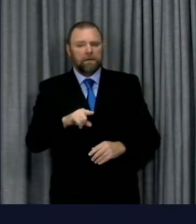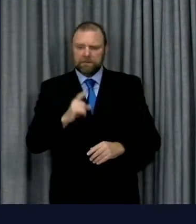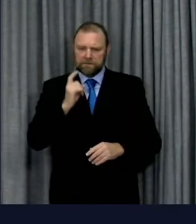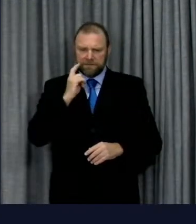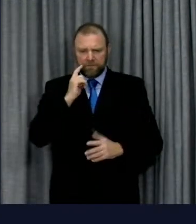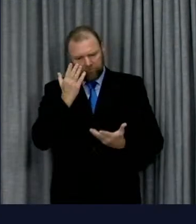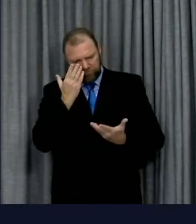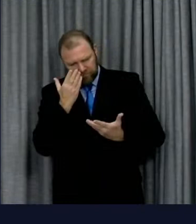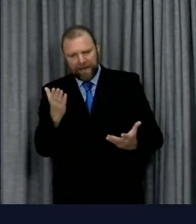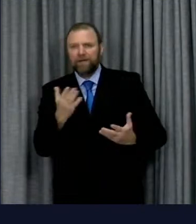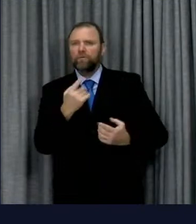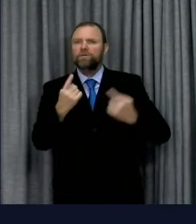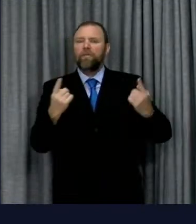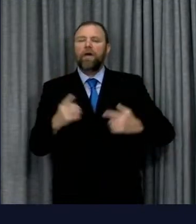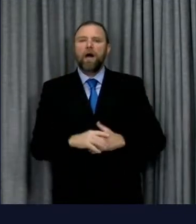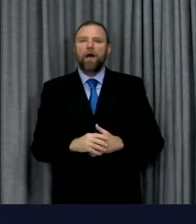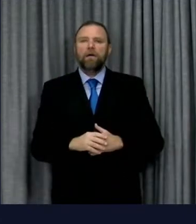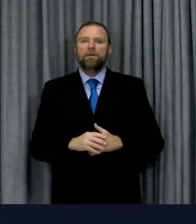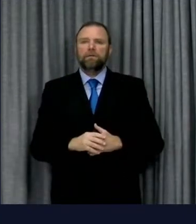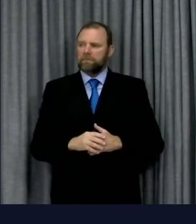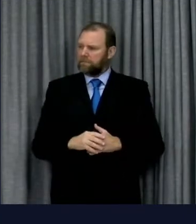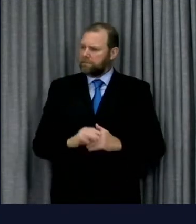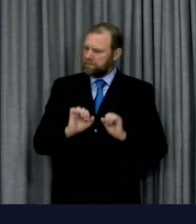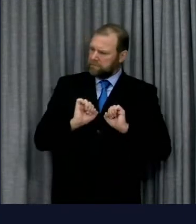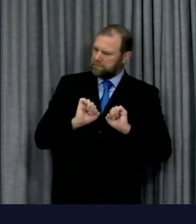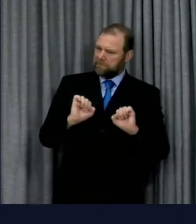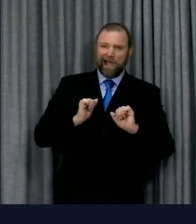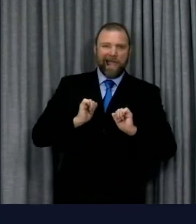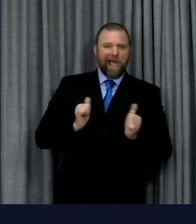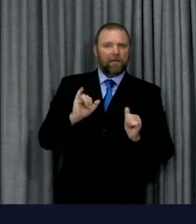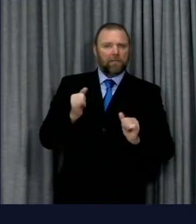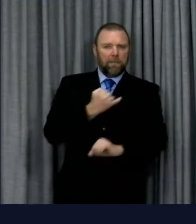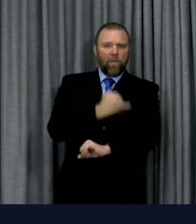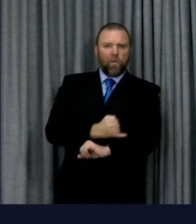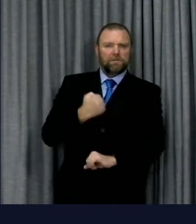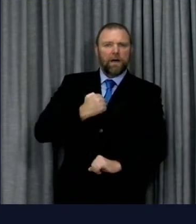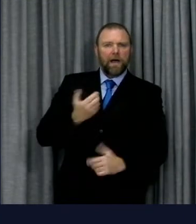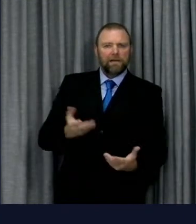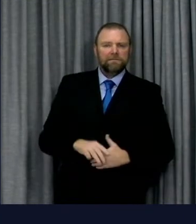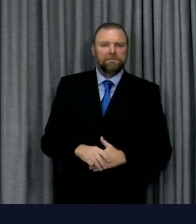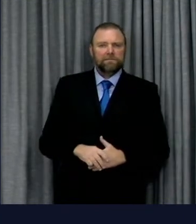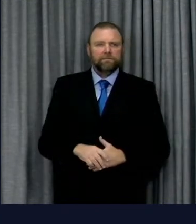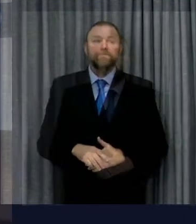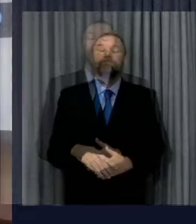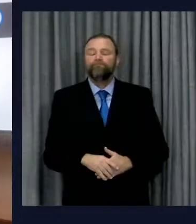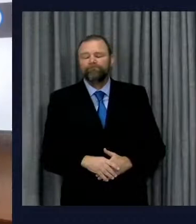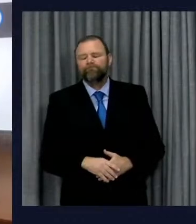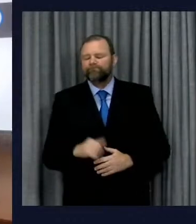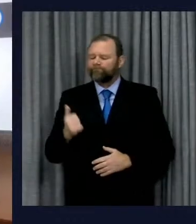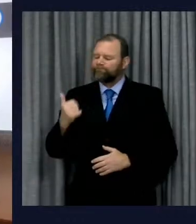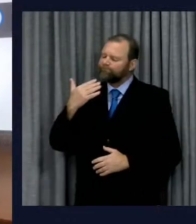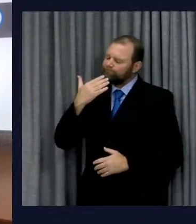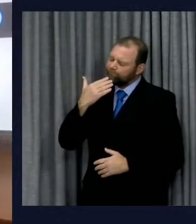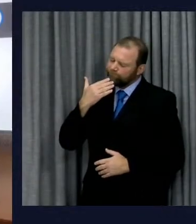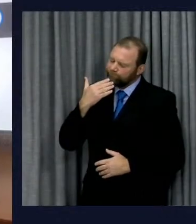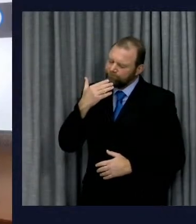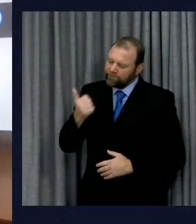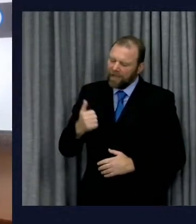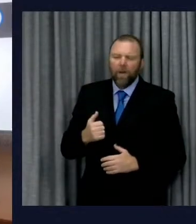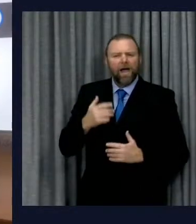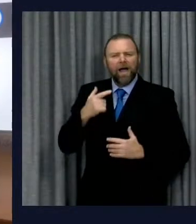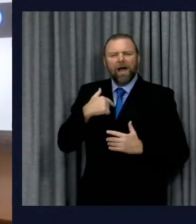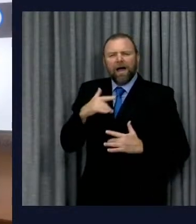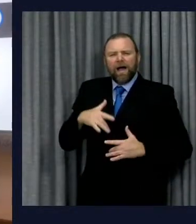to other people whose own health may be more vulnerable than our own. Thank you very much indeed for that answer. I think our viewers will certainly